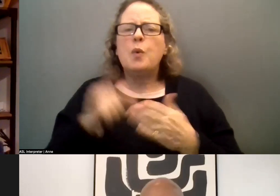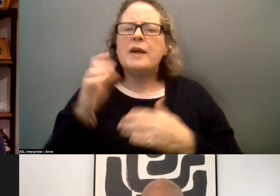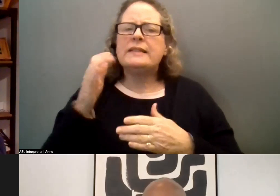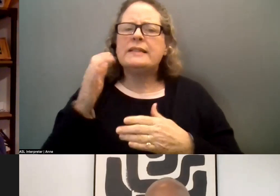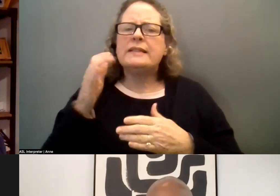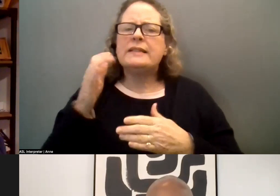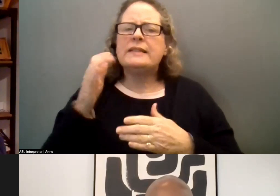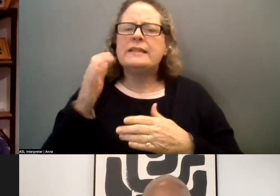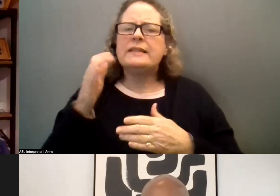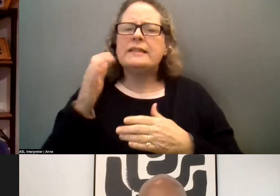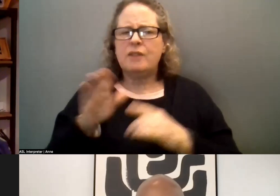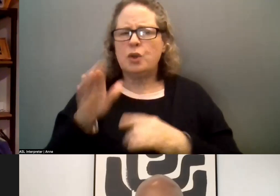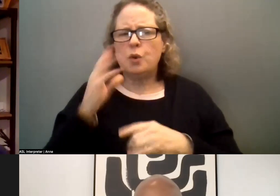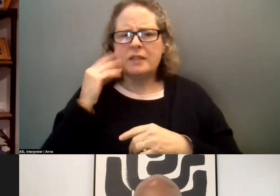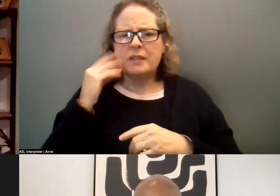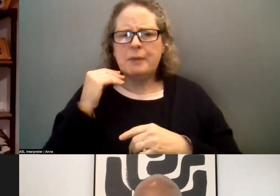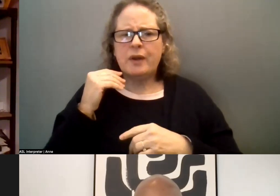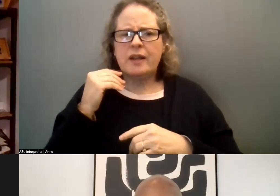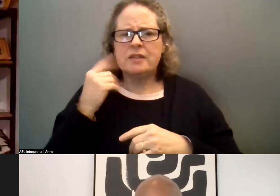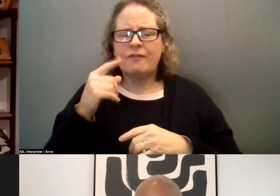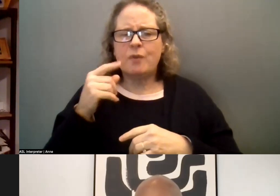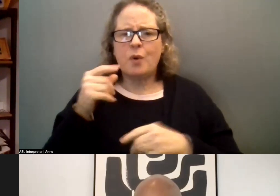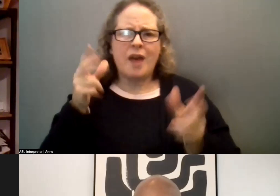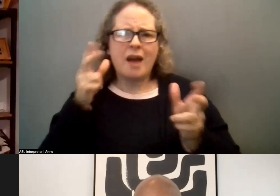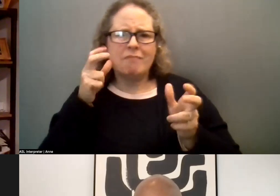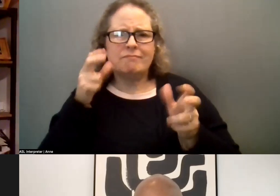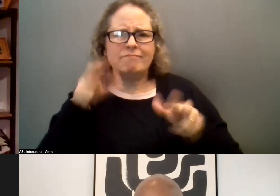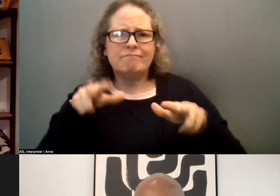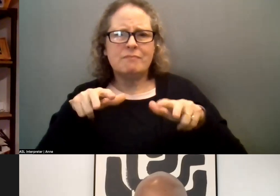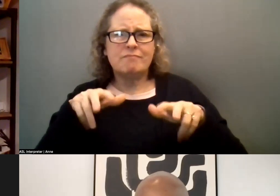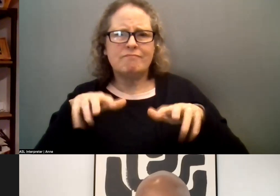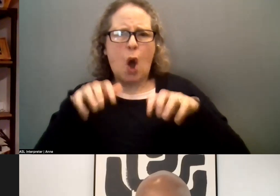concerned? Thanks, Wade. Yeah, I mean,